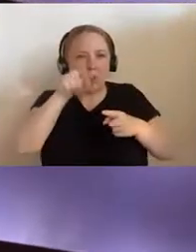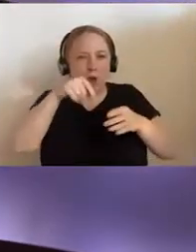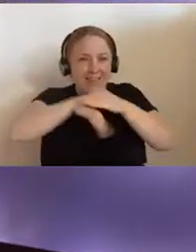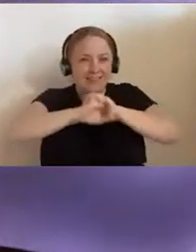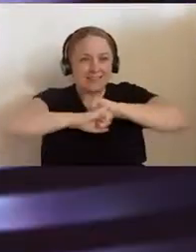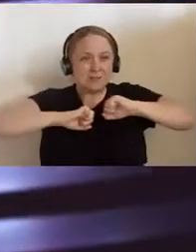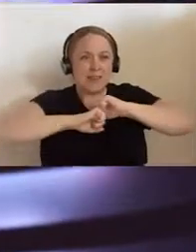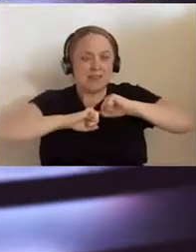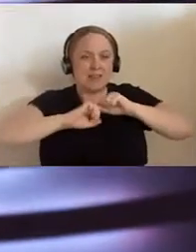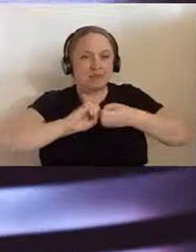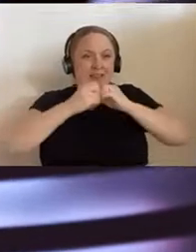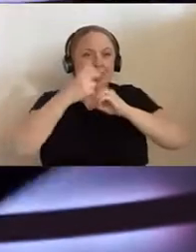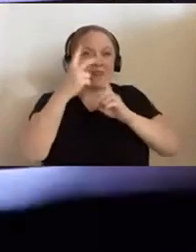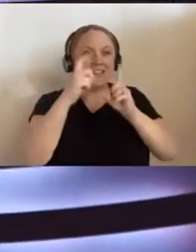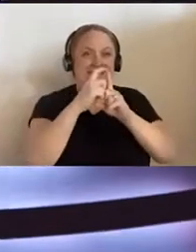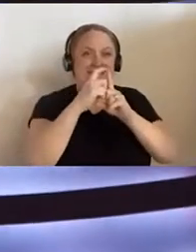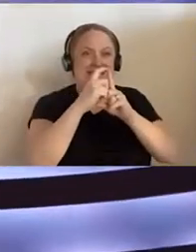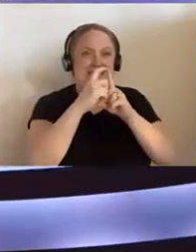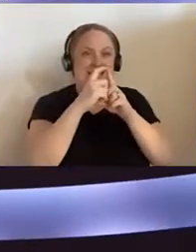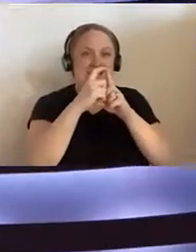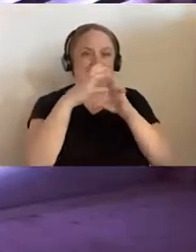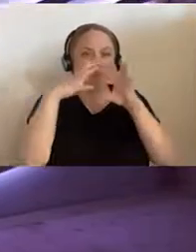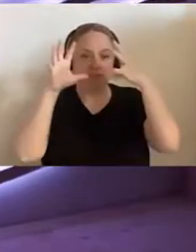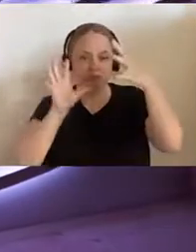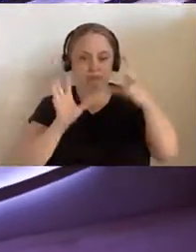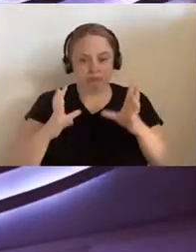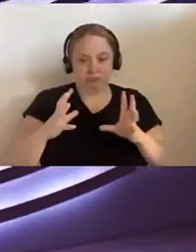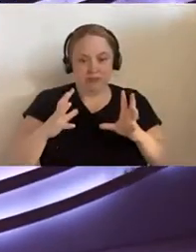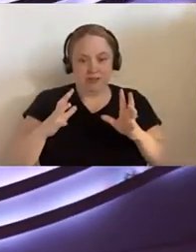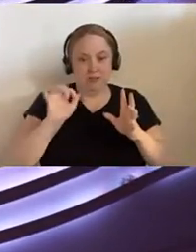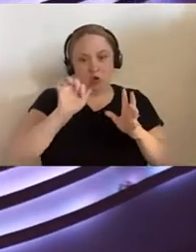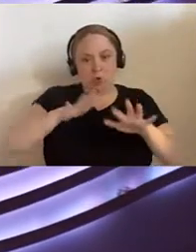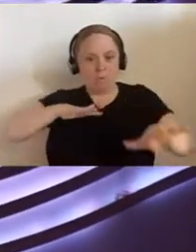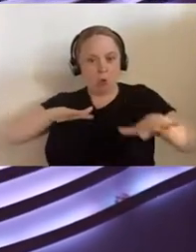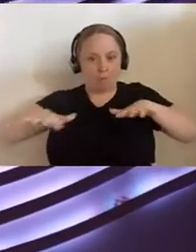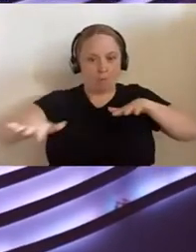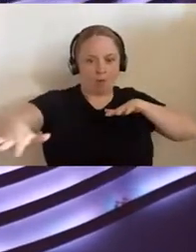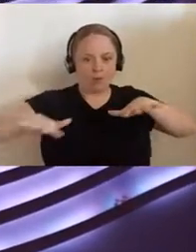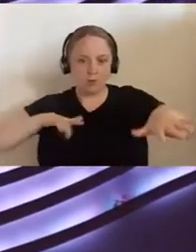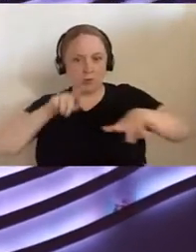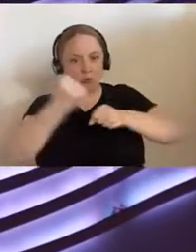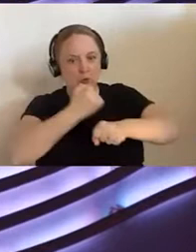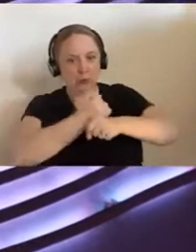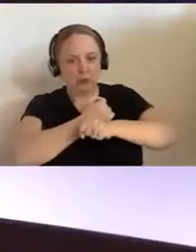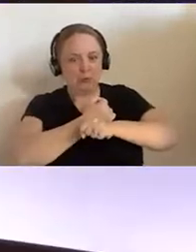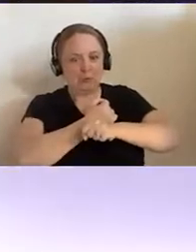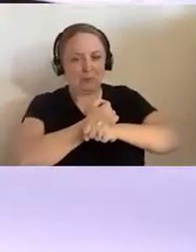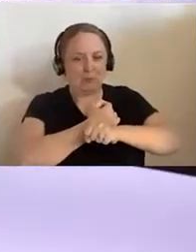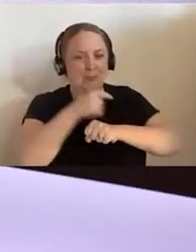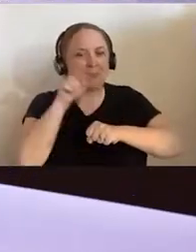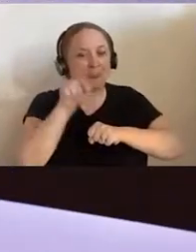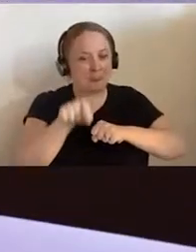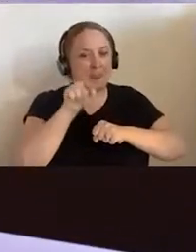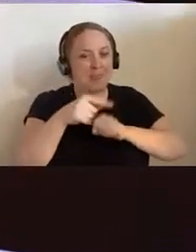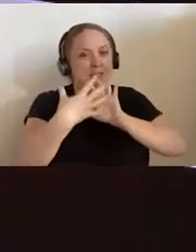3D trace and imprint of your movements and what you've done. At the current status, the installation is able to